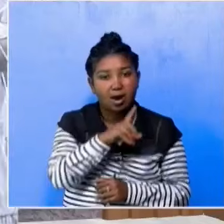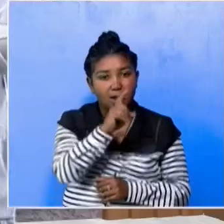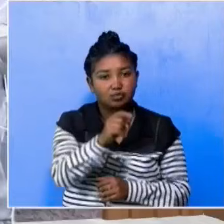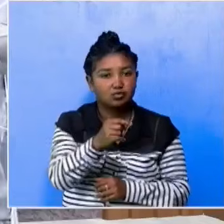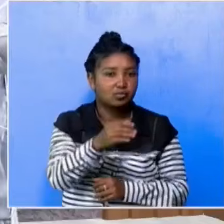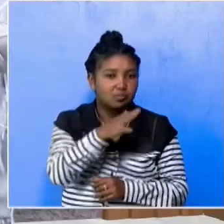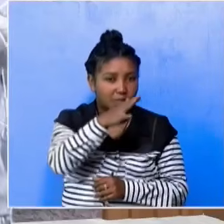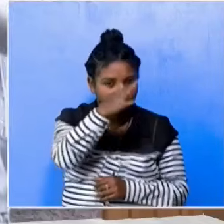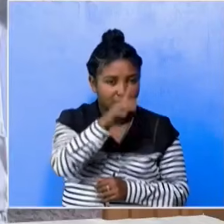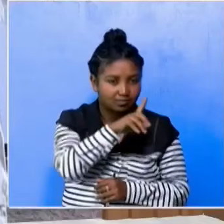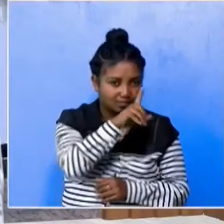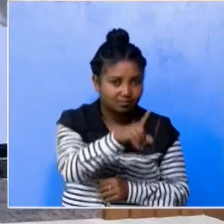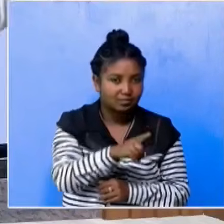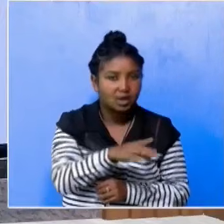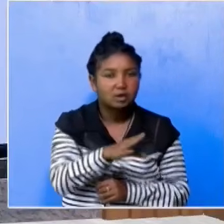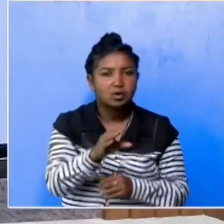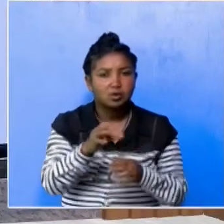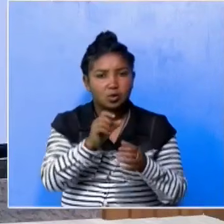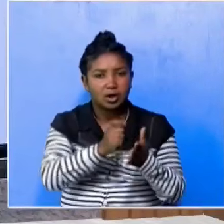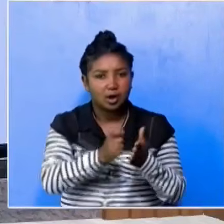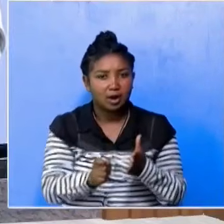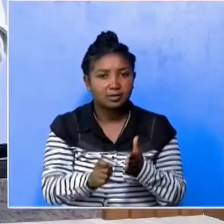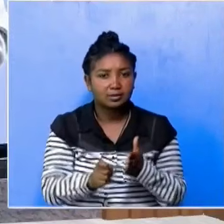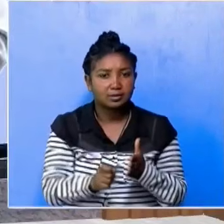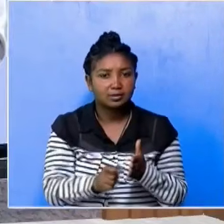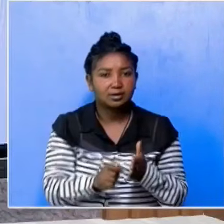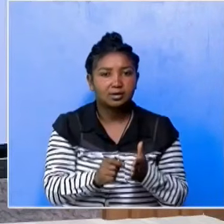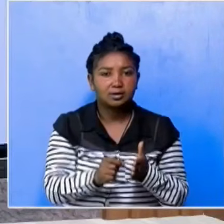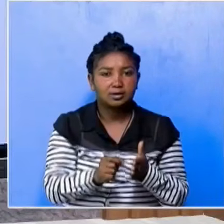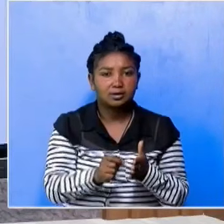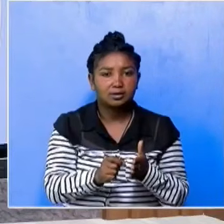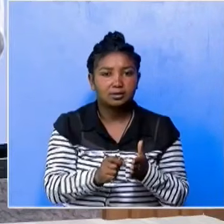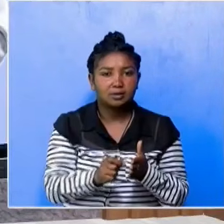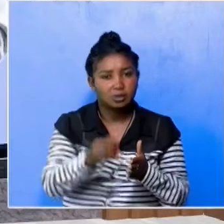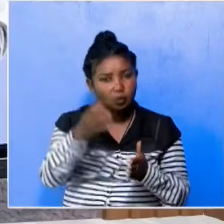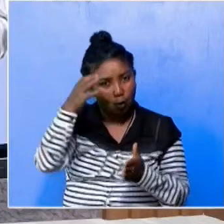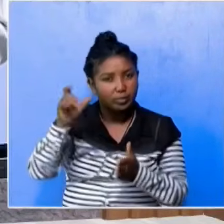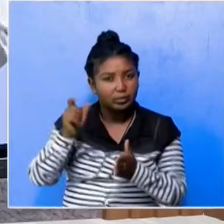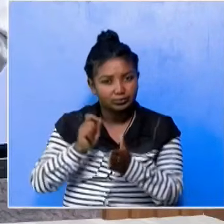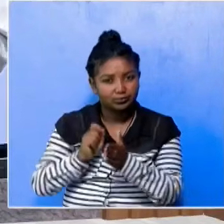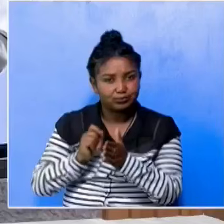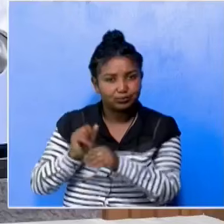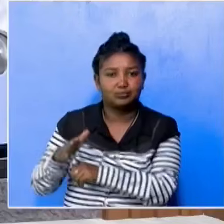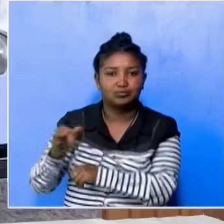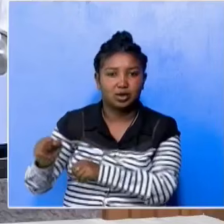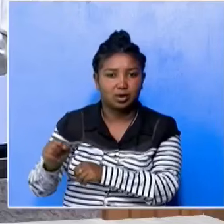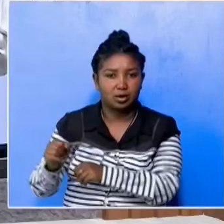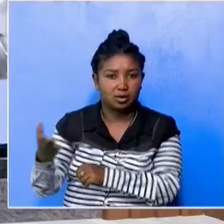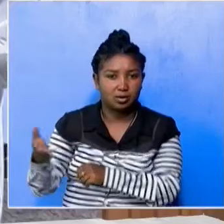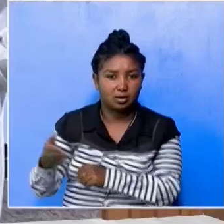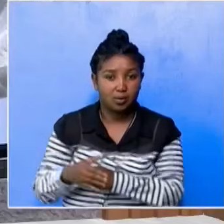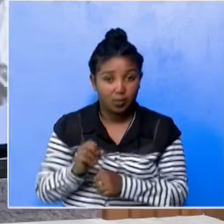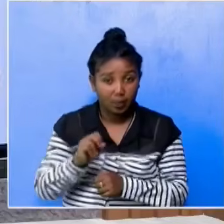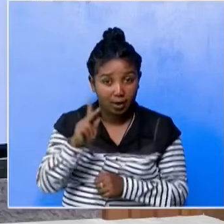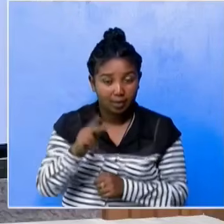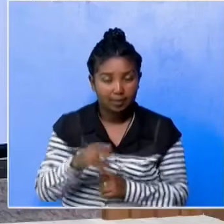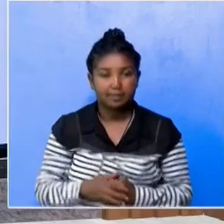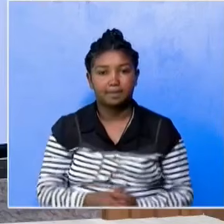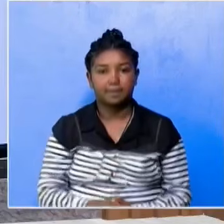your parents. And also you can write on the comment if you're interested. Okay?